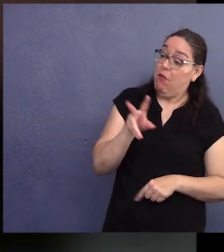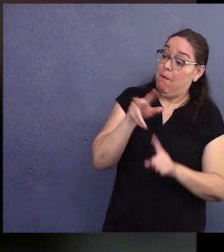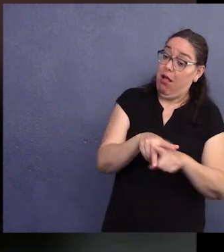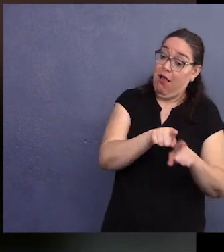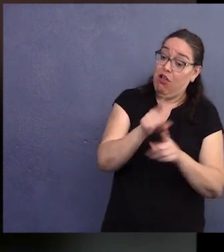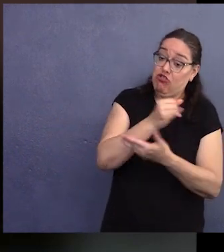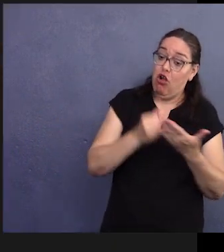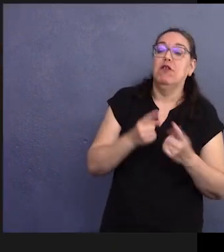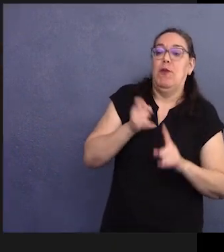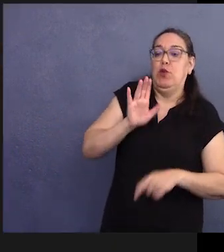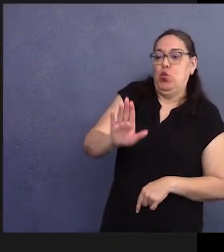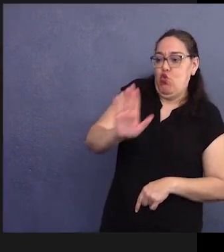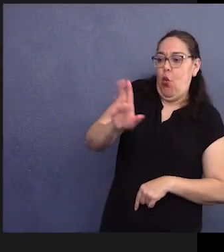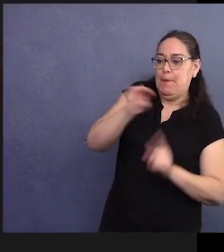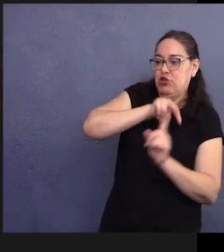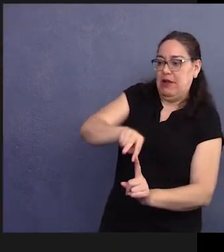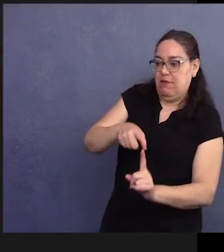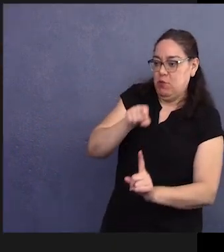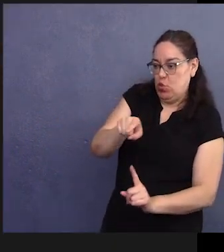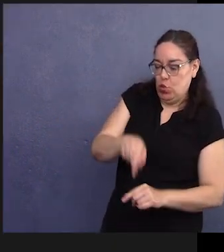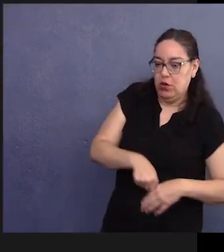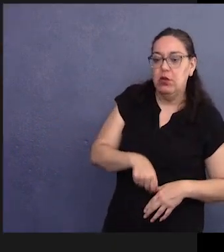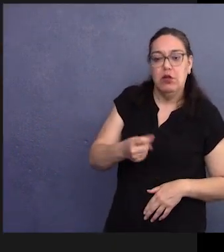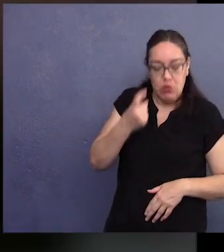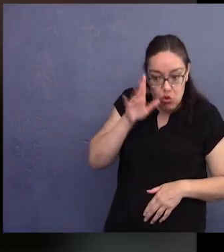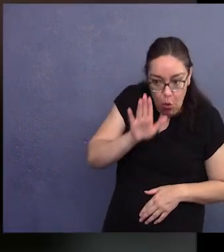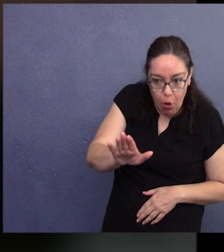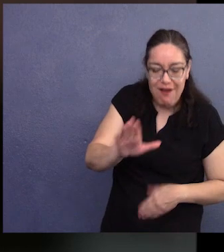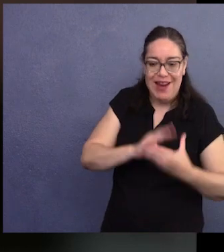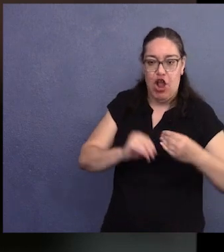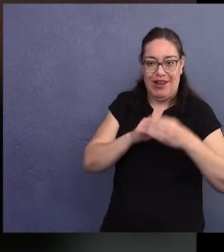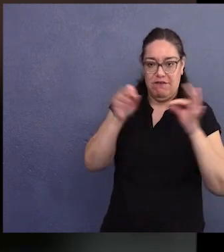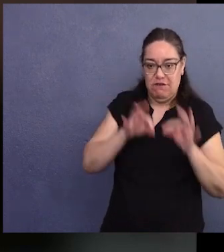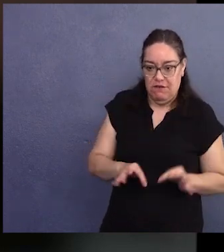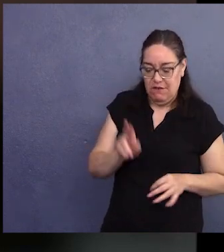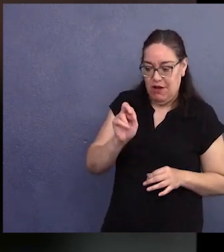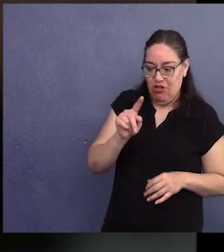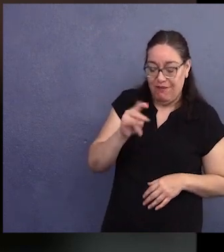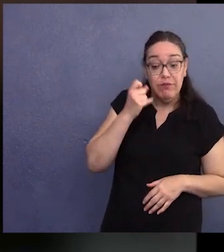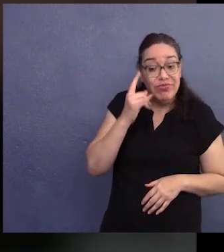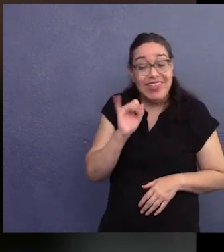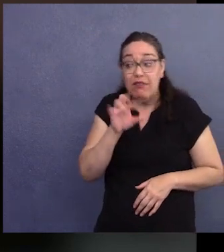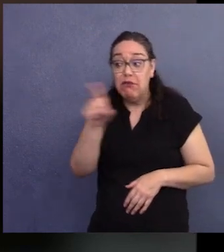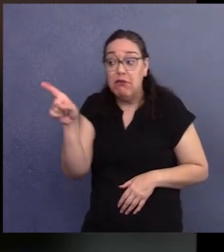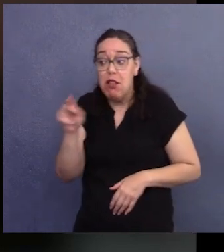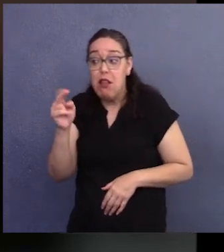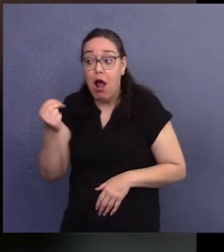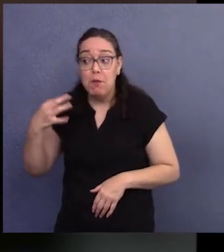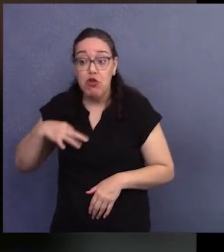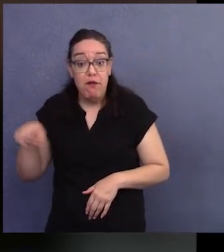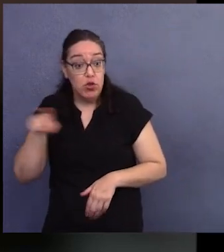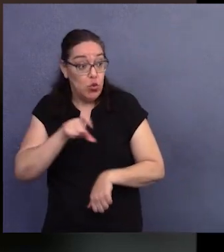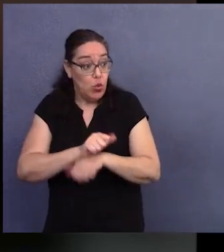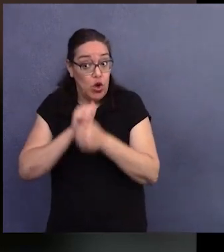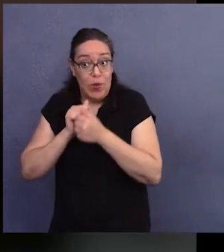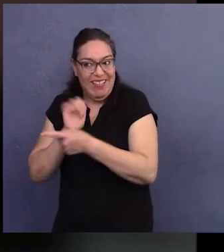artist. Okay. Okay. So great. it's going to be your narrative. If those nonprofits that you work with want to